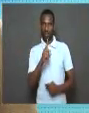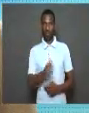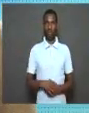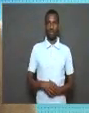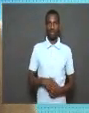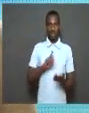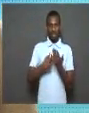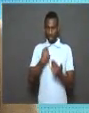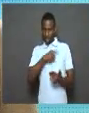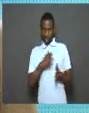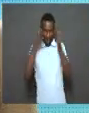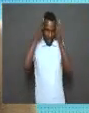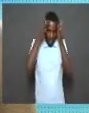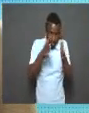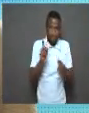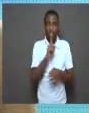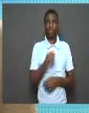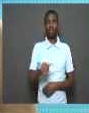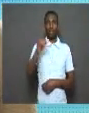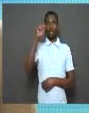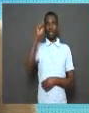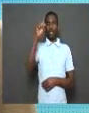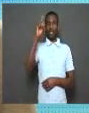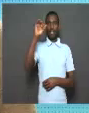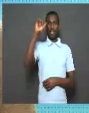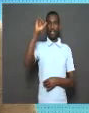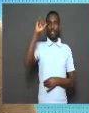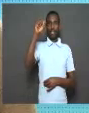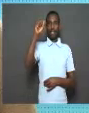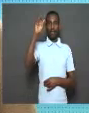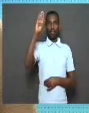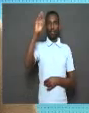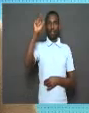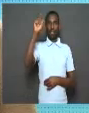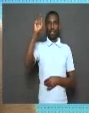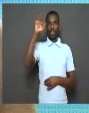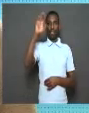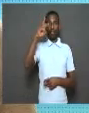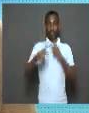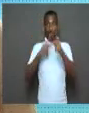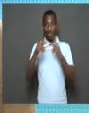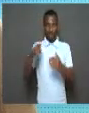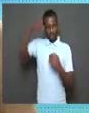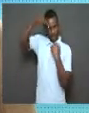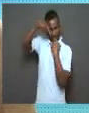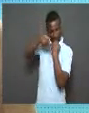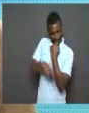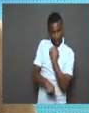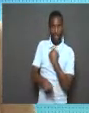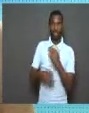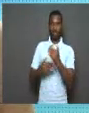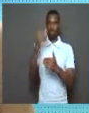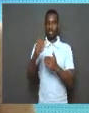We will focus on adiabatic processes in more detail in our